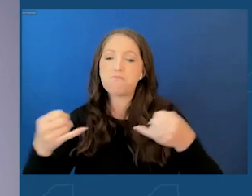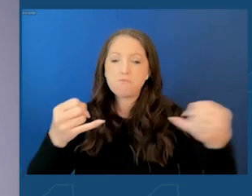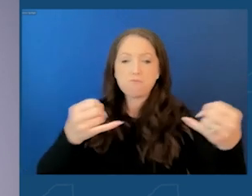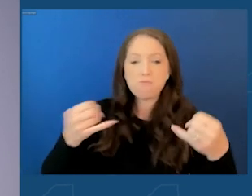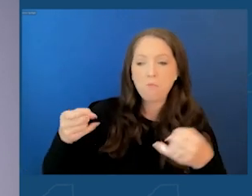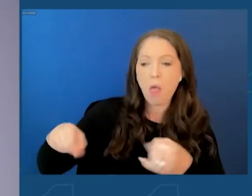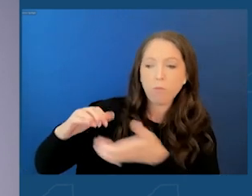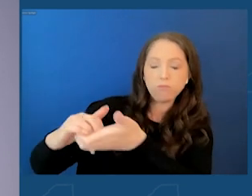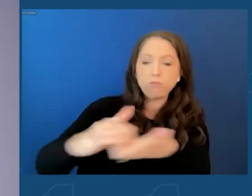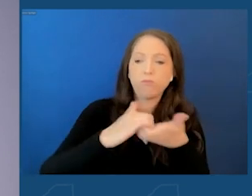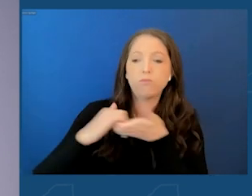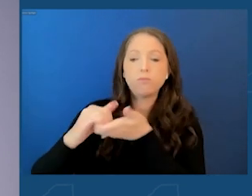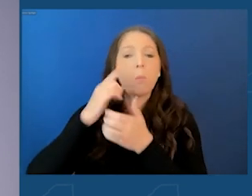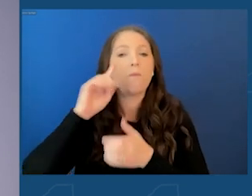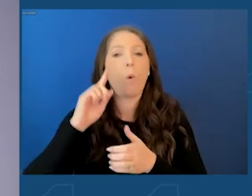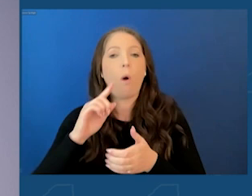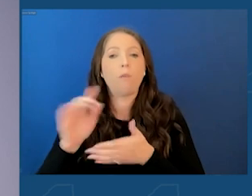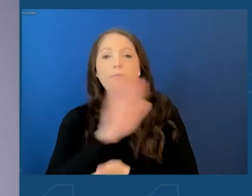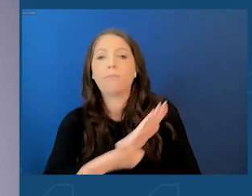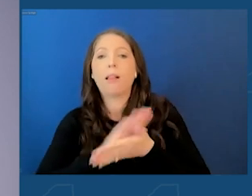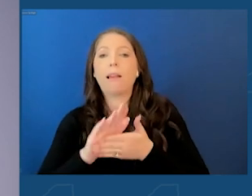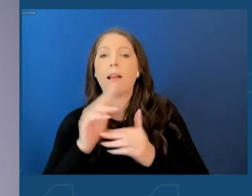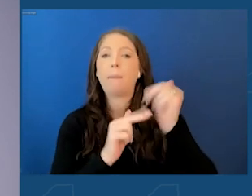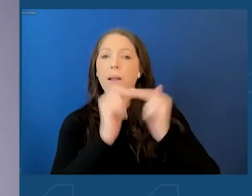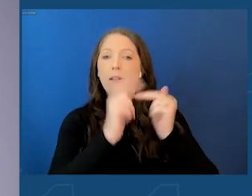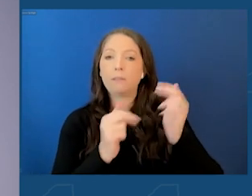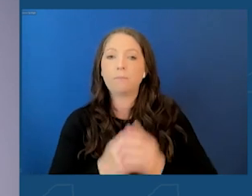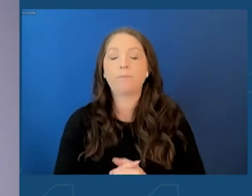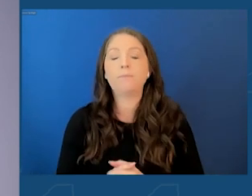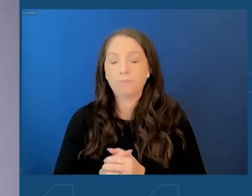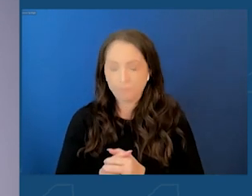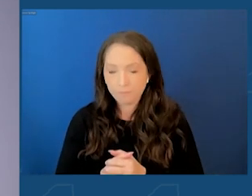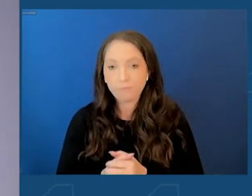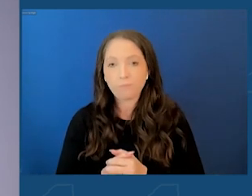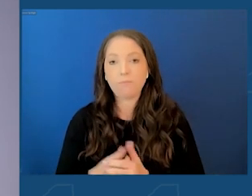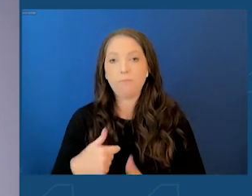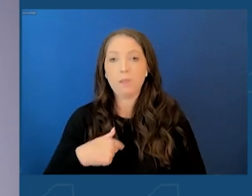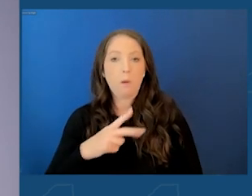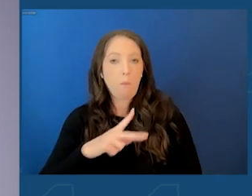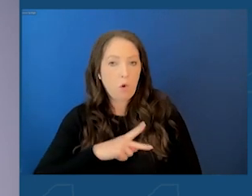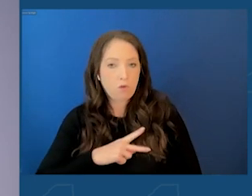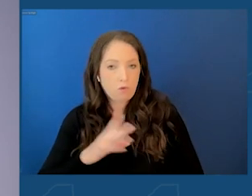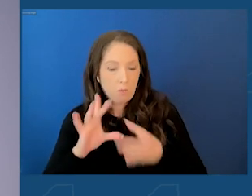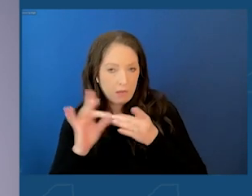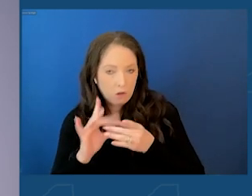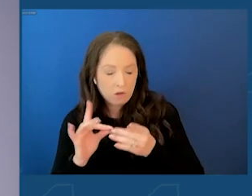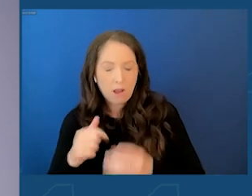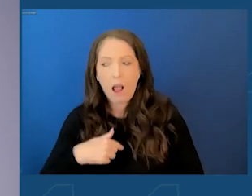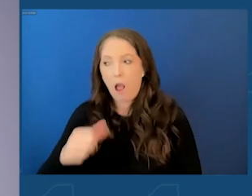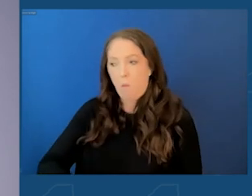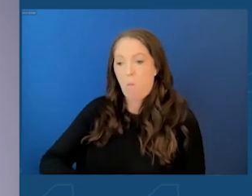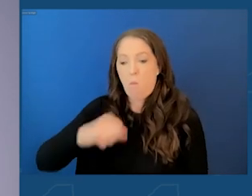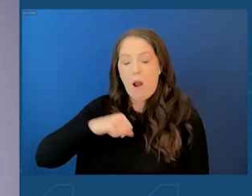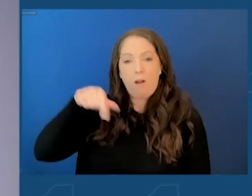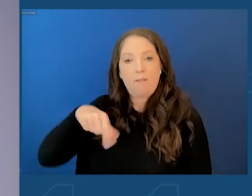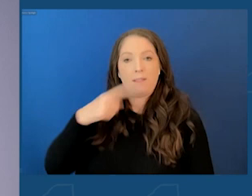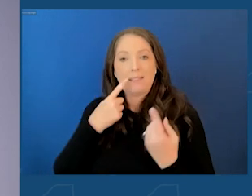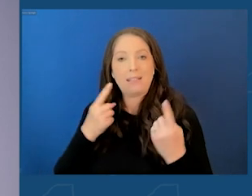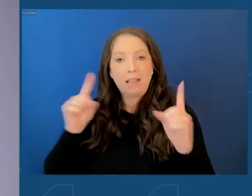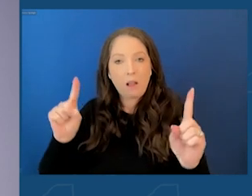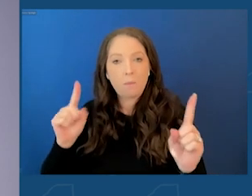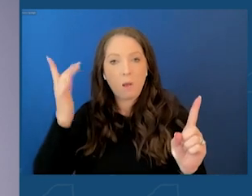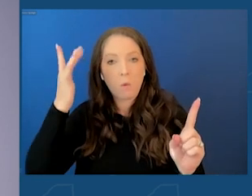buildings. And just as a point of personal privilege, I'm especially proud of what they're announcing today because it serves as a